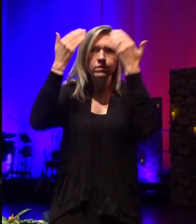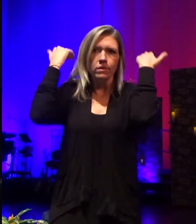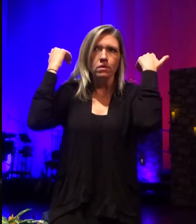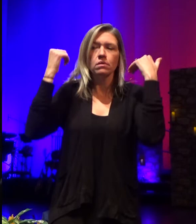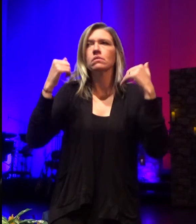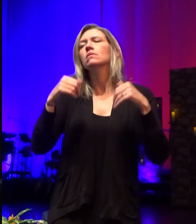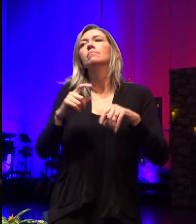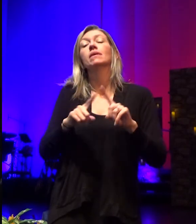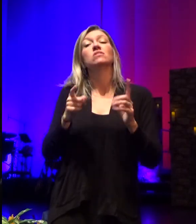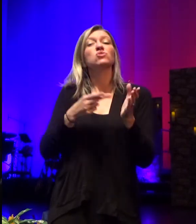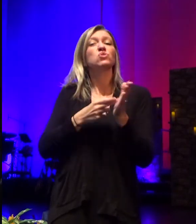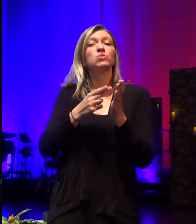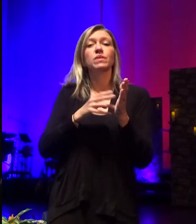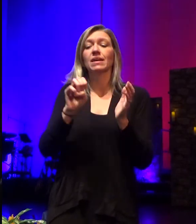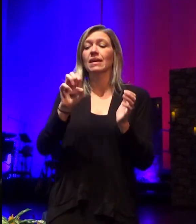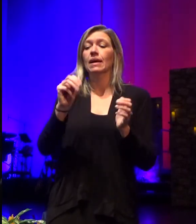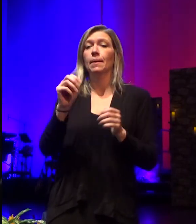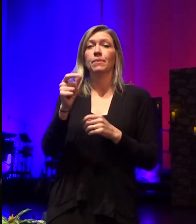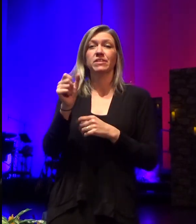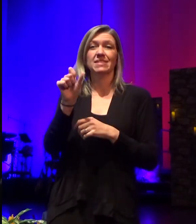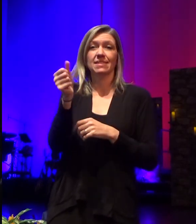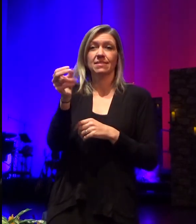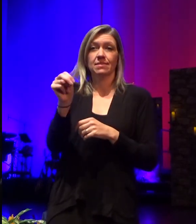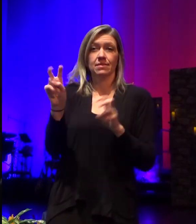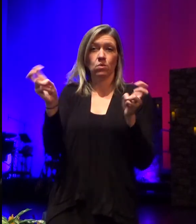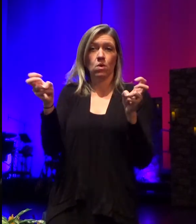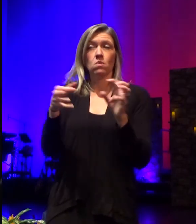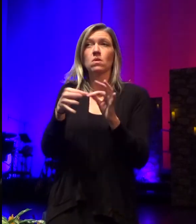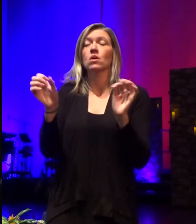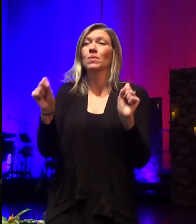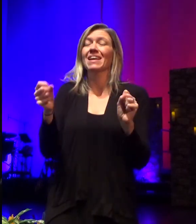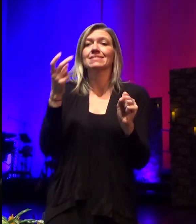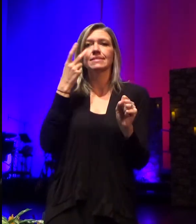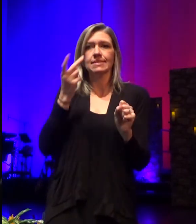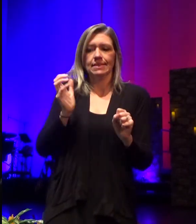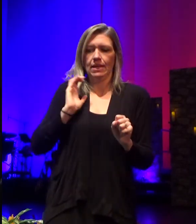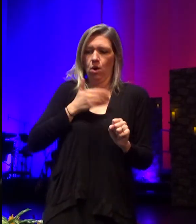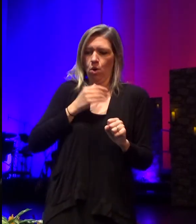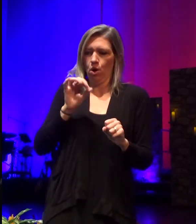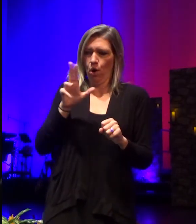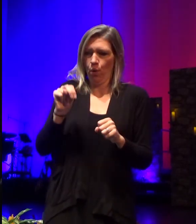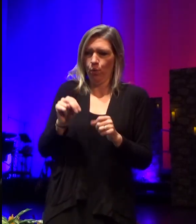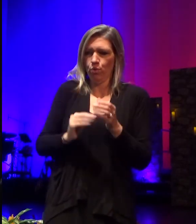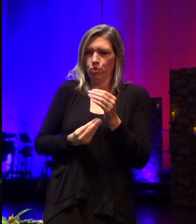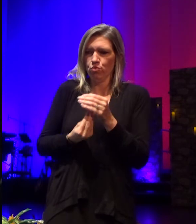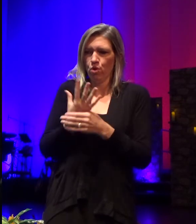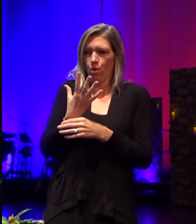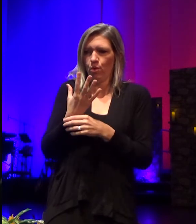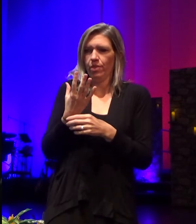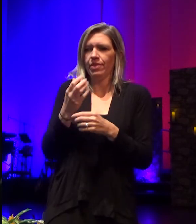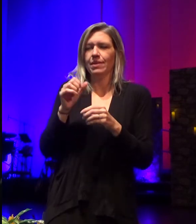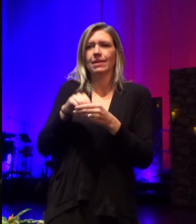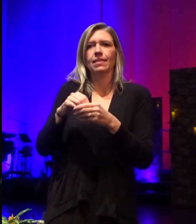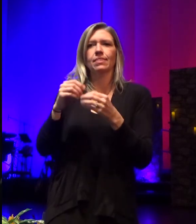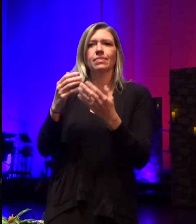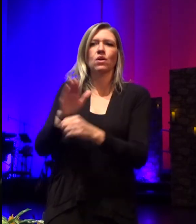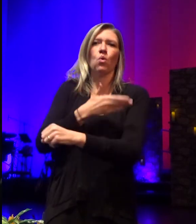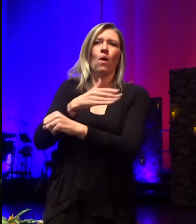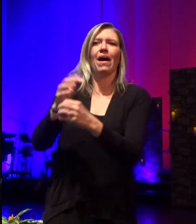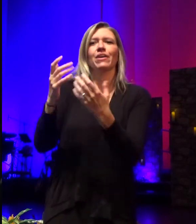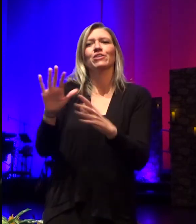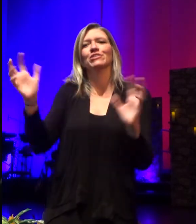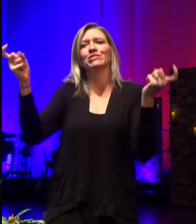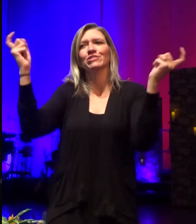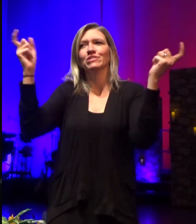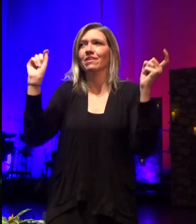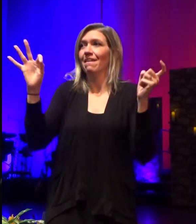But the truth is, as Emerson said, we can see our own growth in the successive choirs of our friends. It's like as we